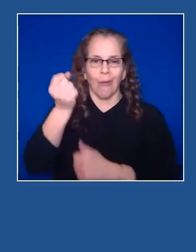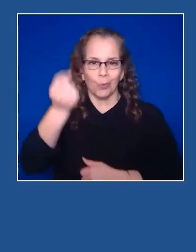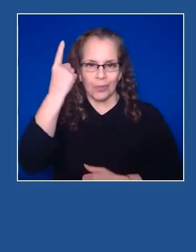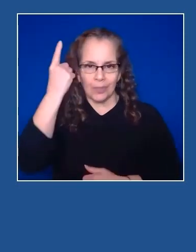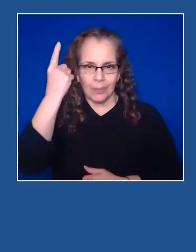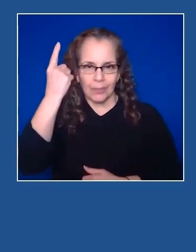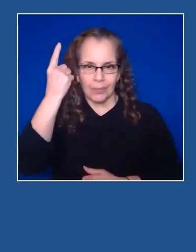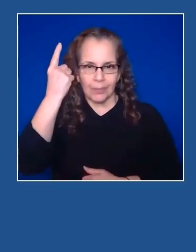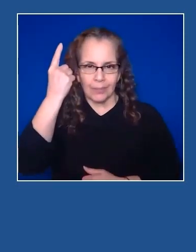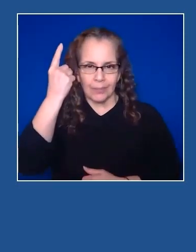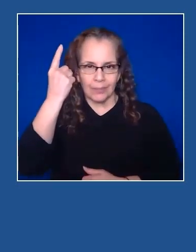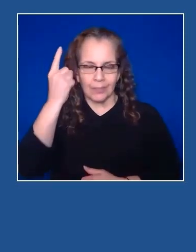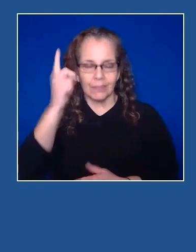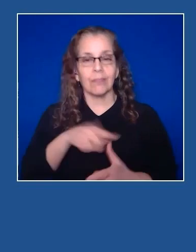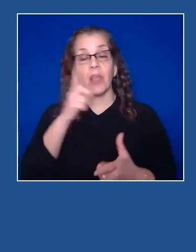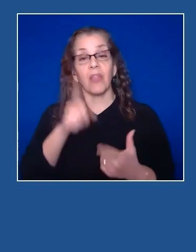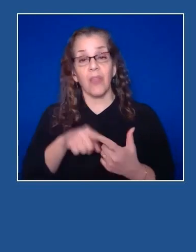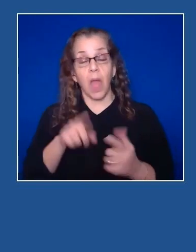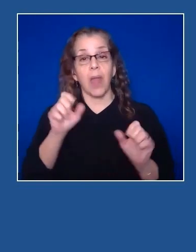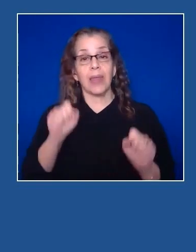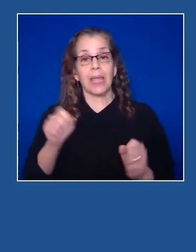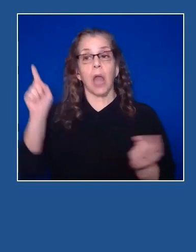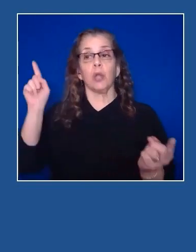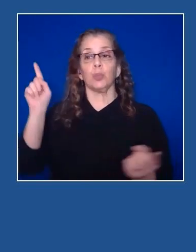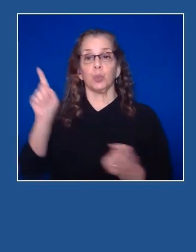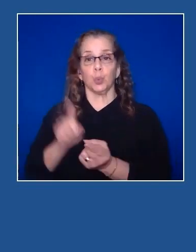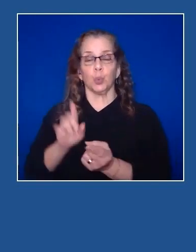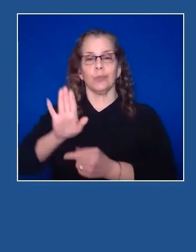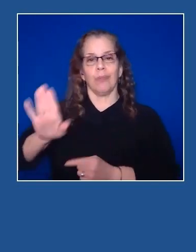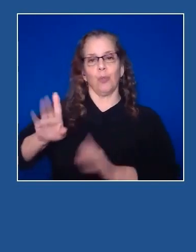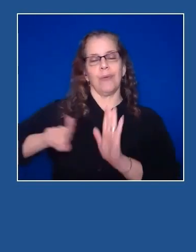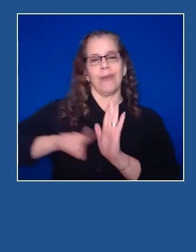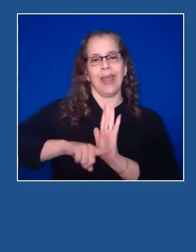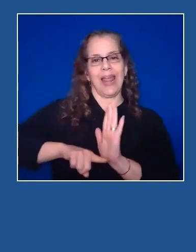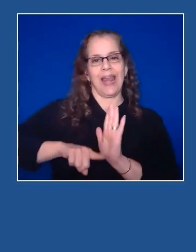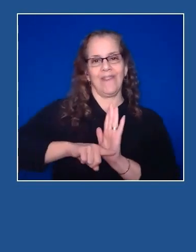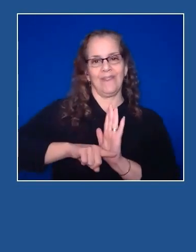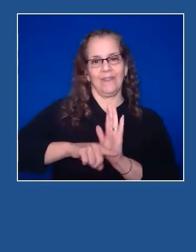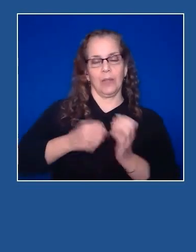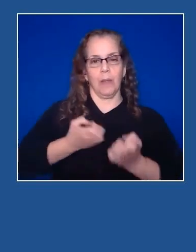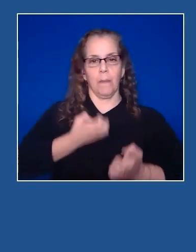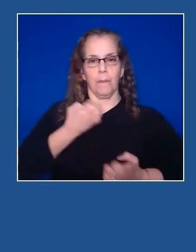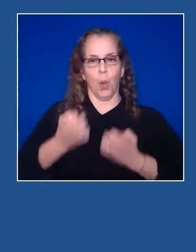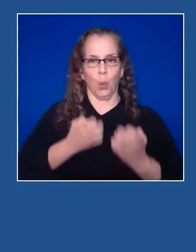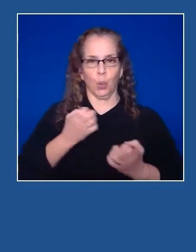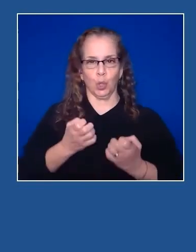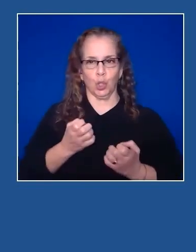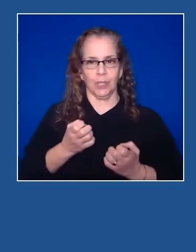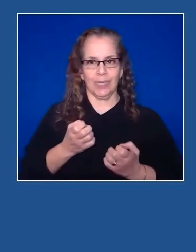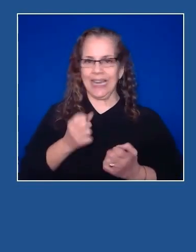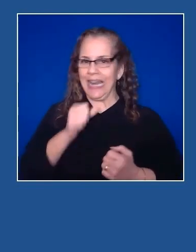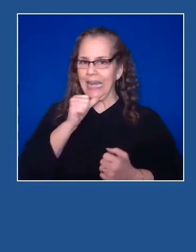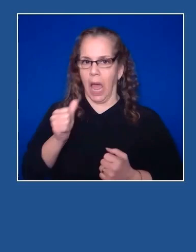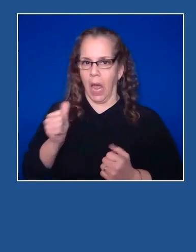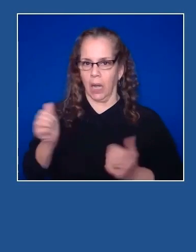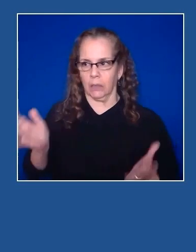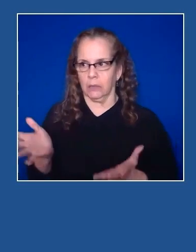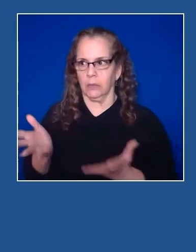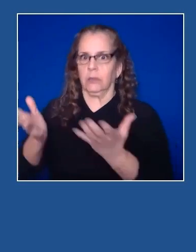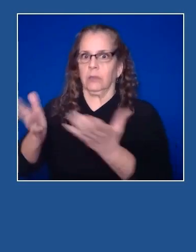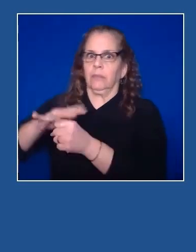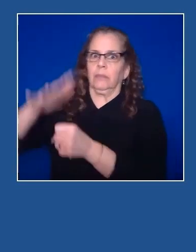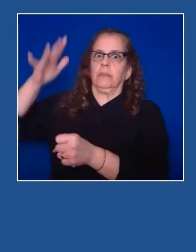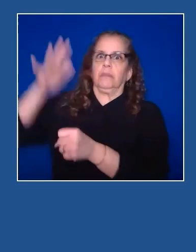can then, of course, reduce their negative emotion instead of maybe pushing it up. And of course, number five there just means that when